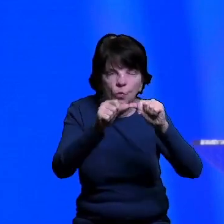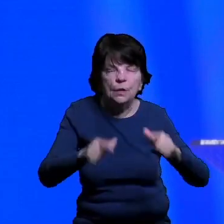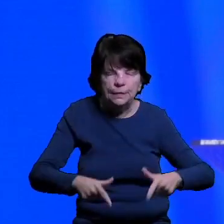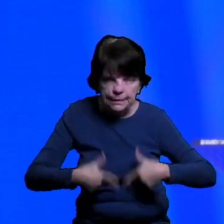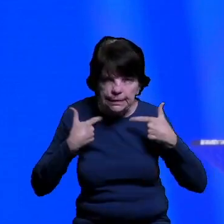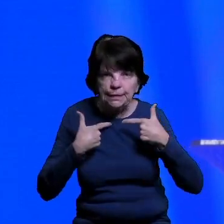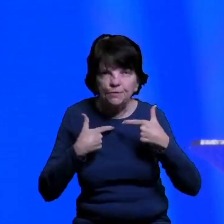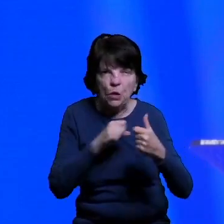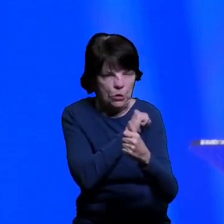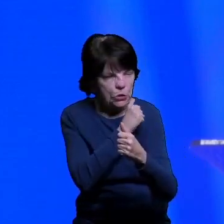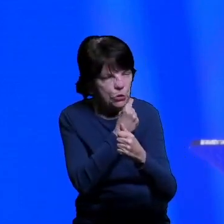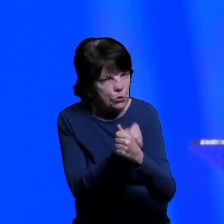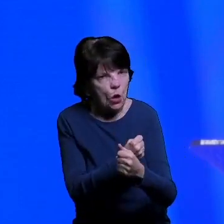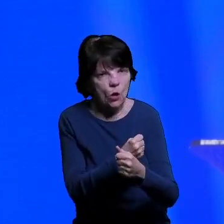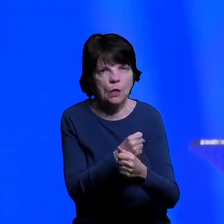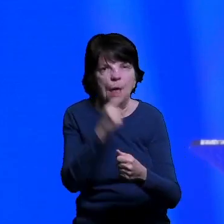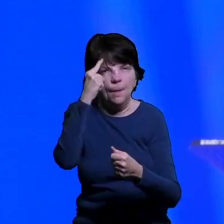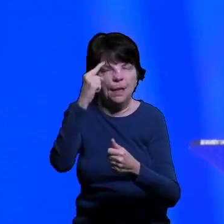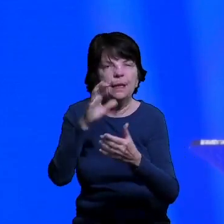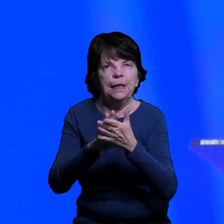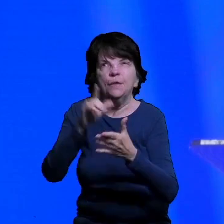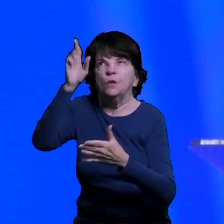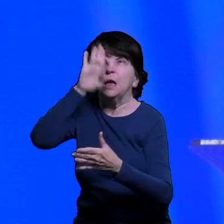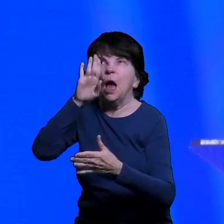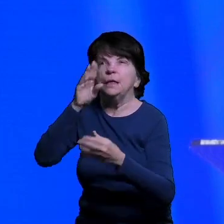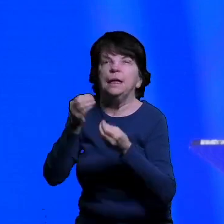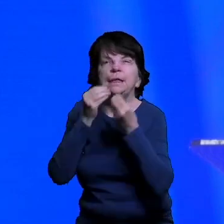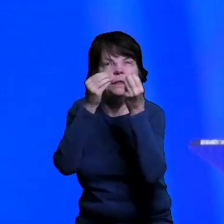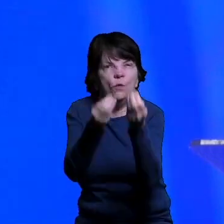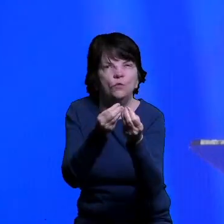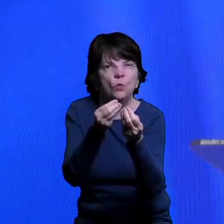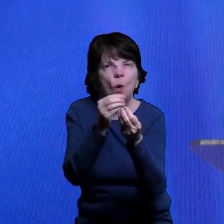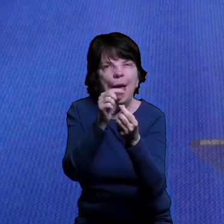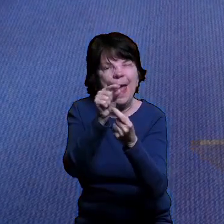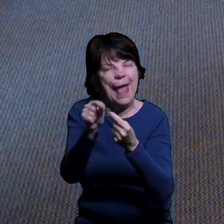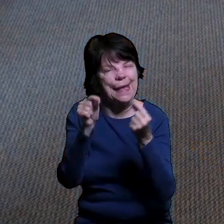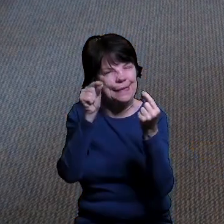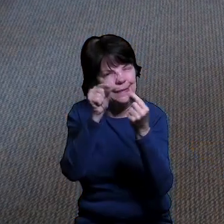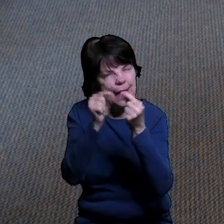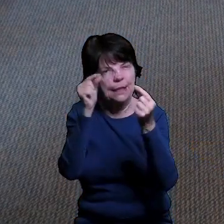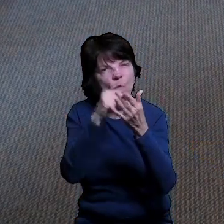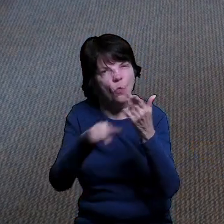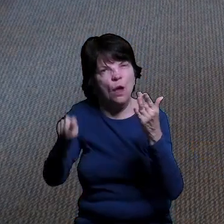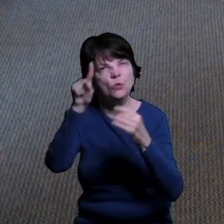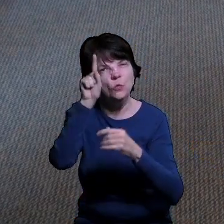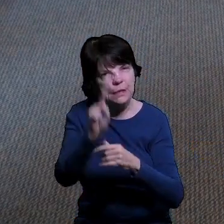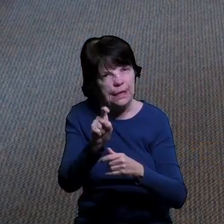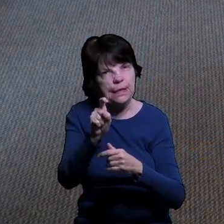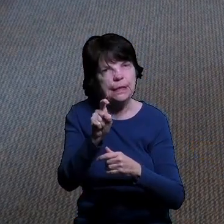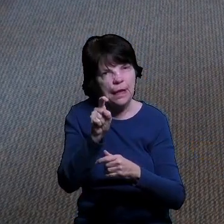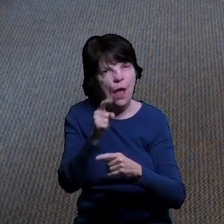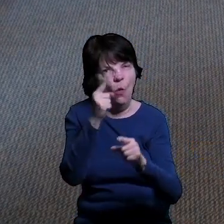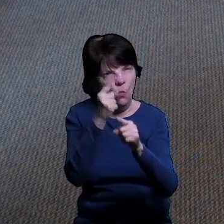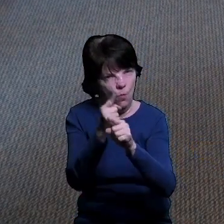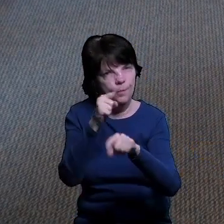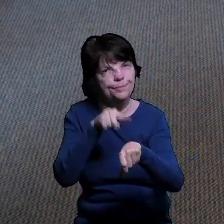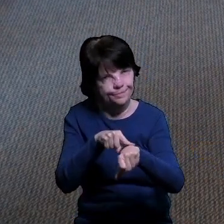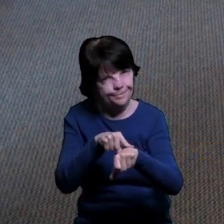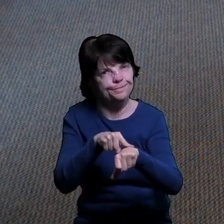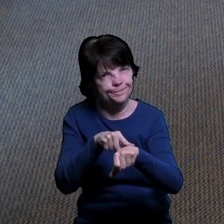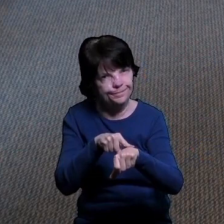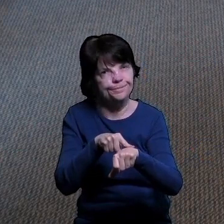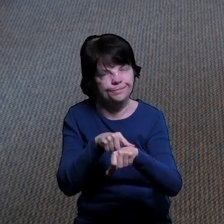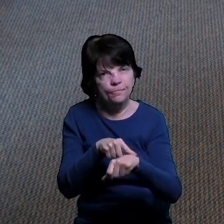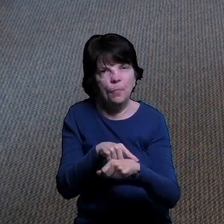that God will give you exactly what you need when you need it most as you learn to rely on Him